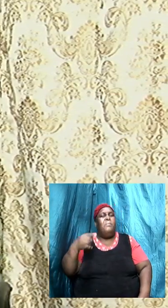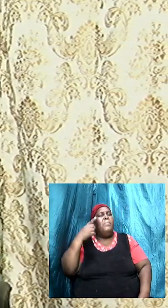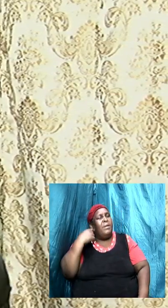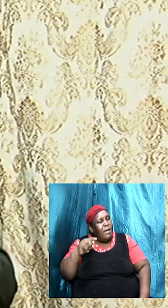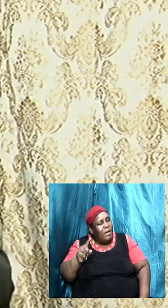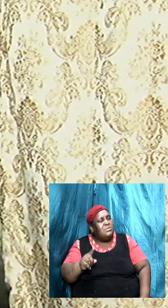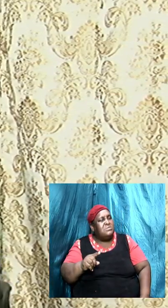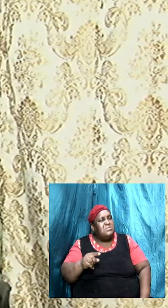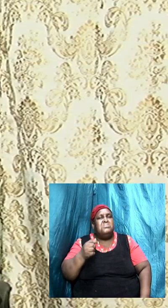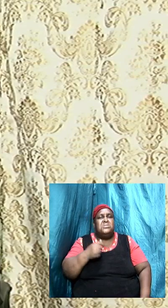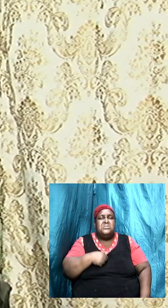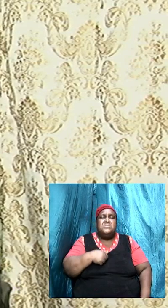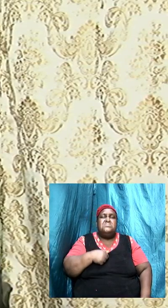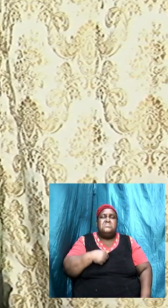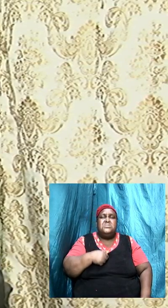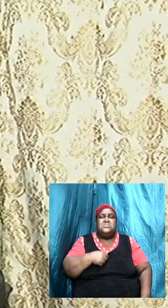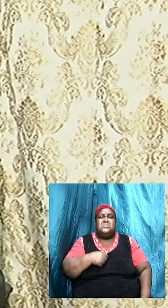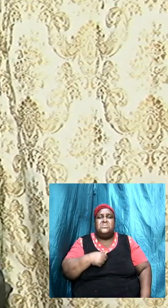because